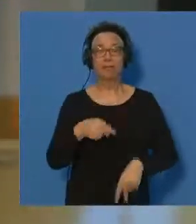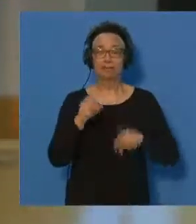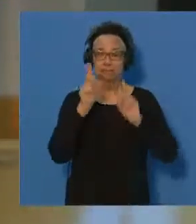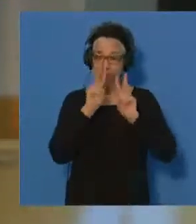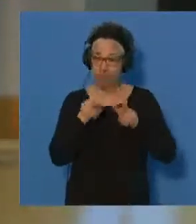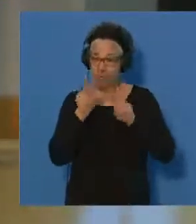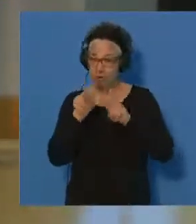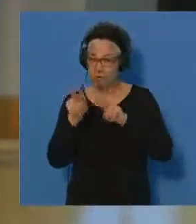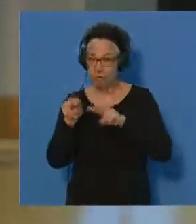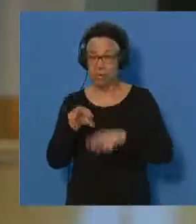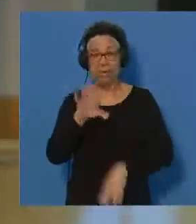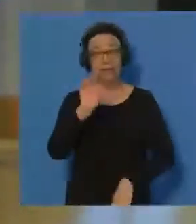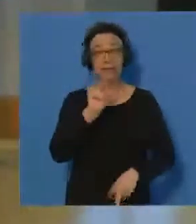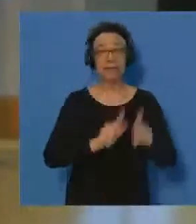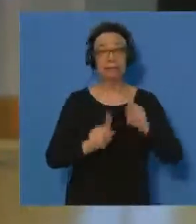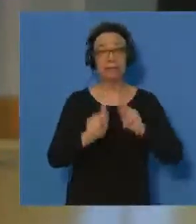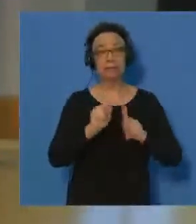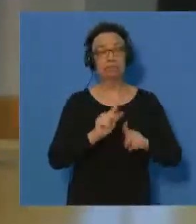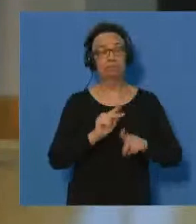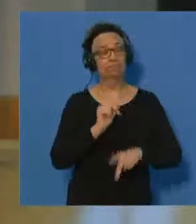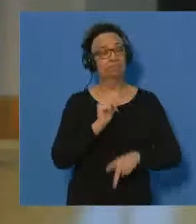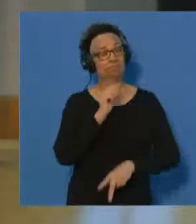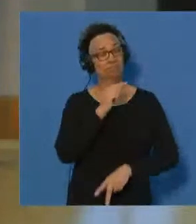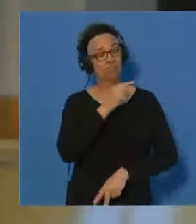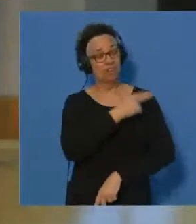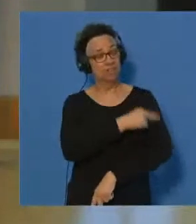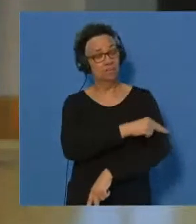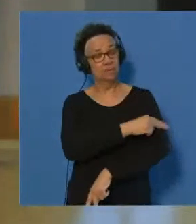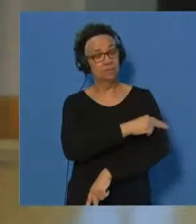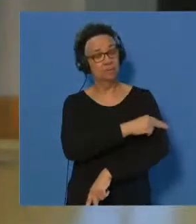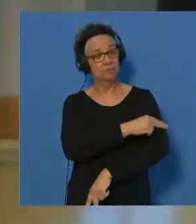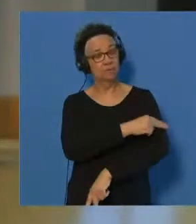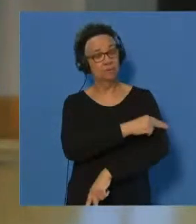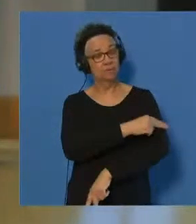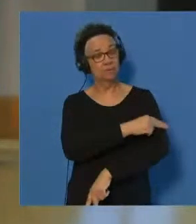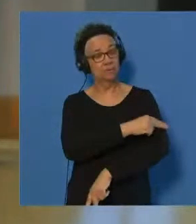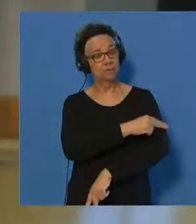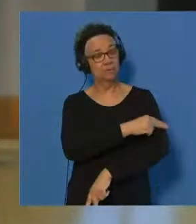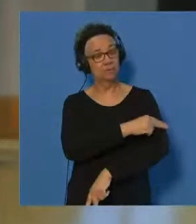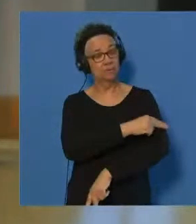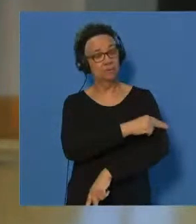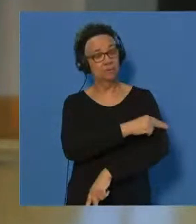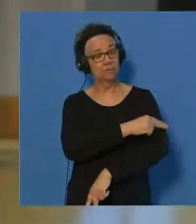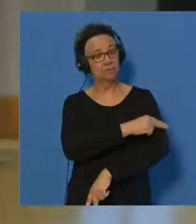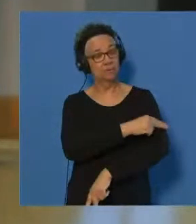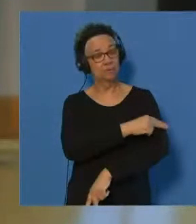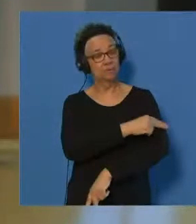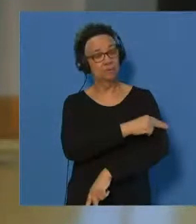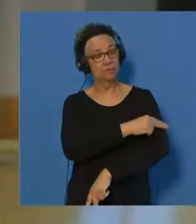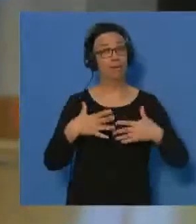9 persons are hospitalized. A total of 35 have now recovered,